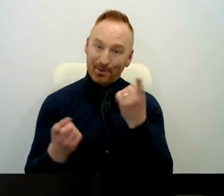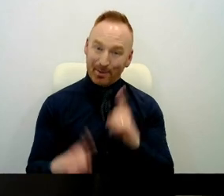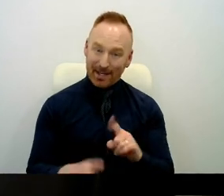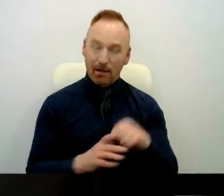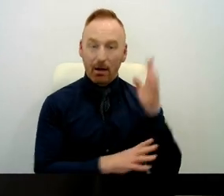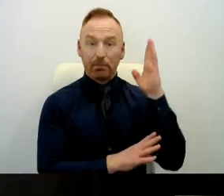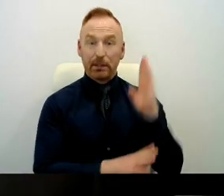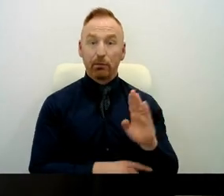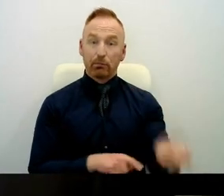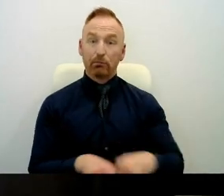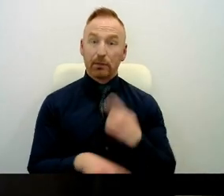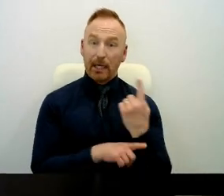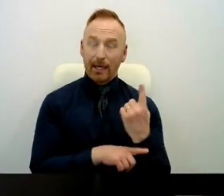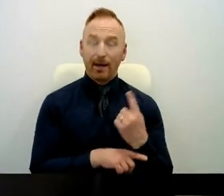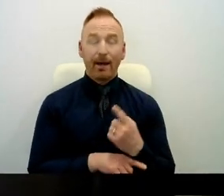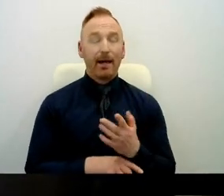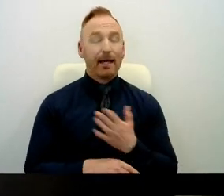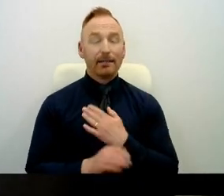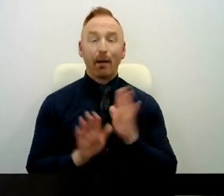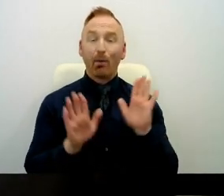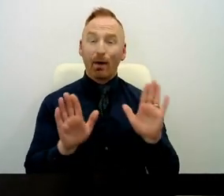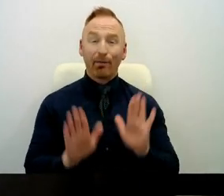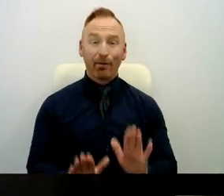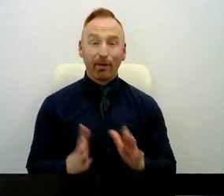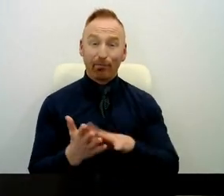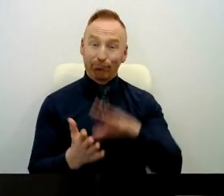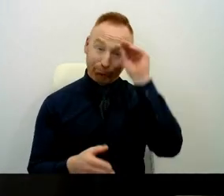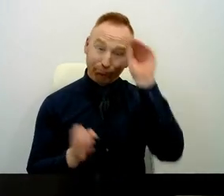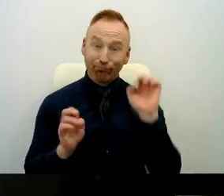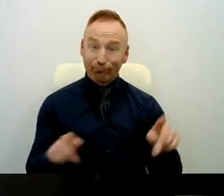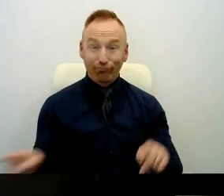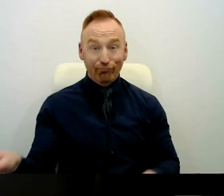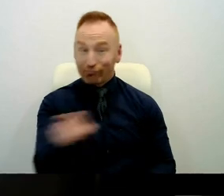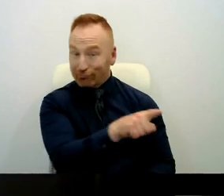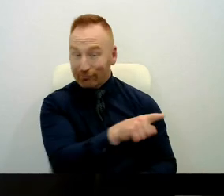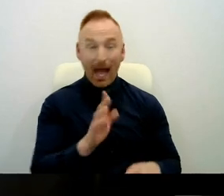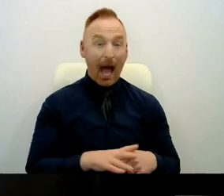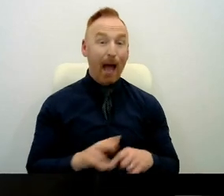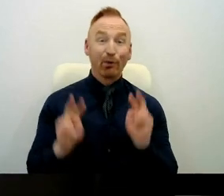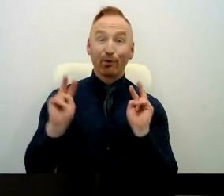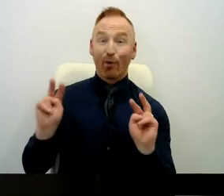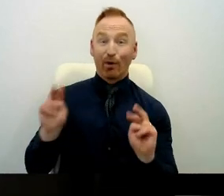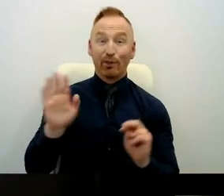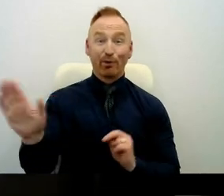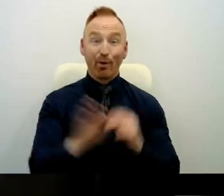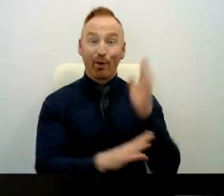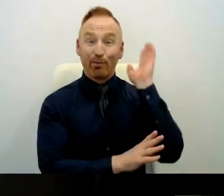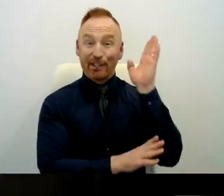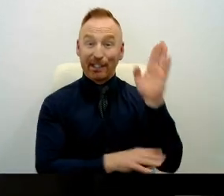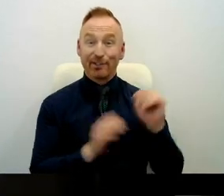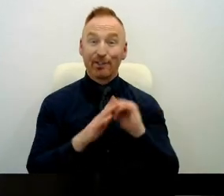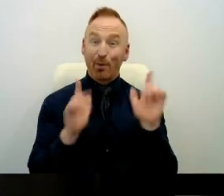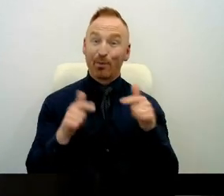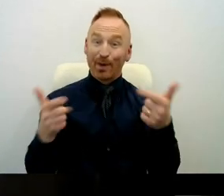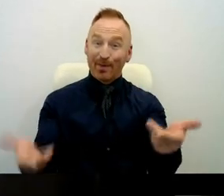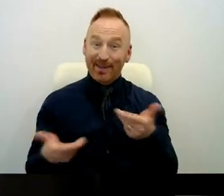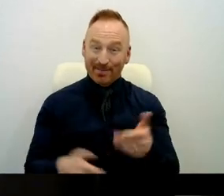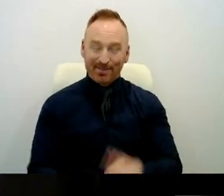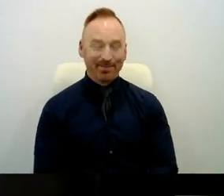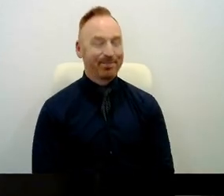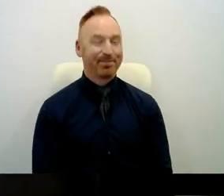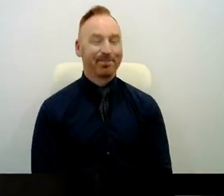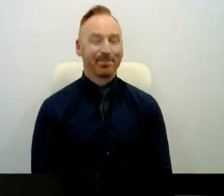agreeing to be our keynote speaker today. It's a great learning opportunity for all of us. I'm really looking forward to your presentation, so